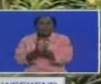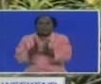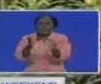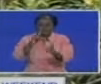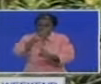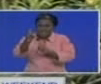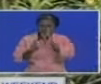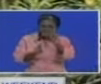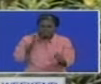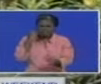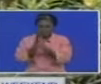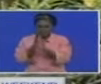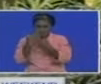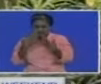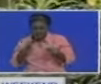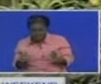done